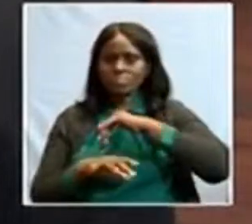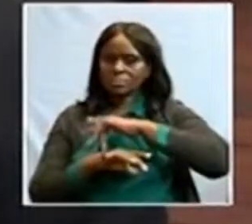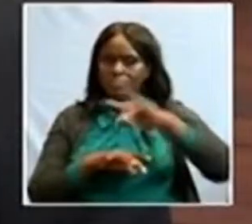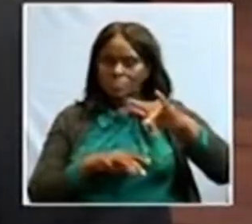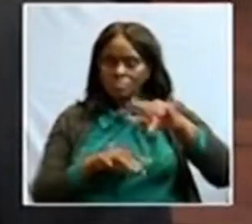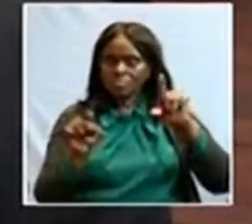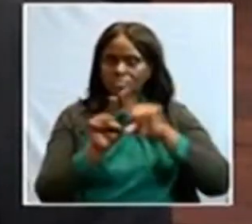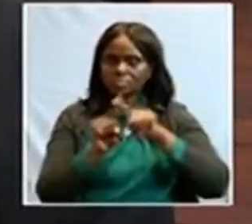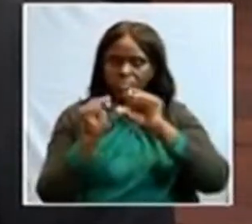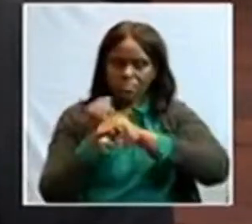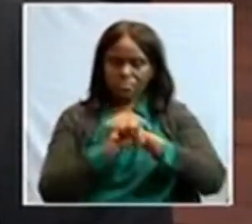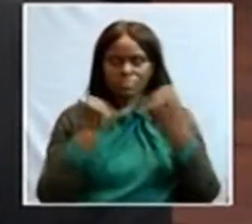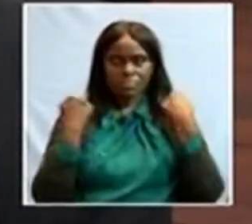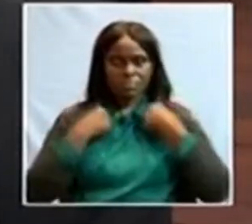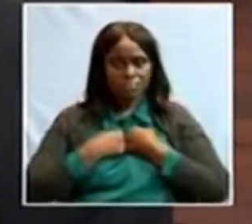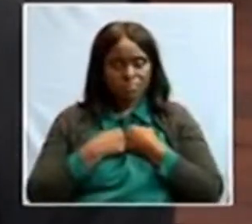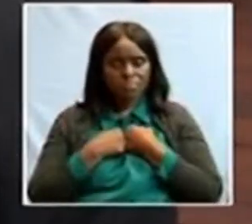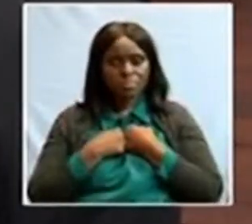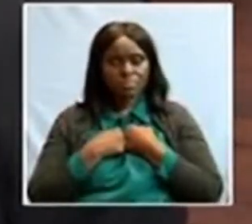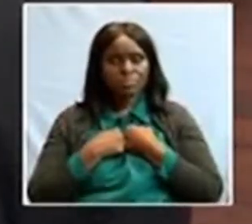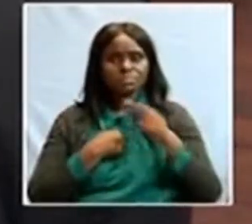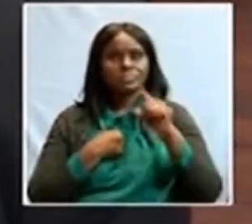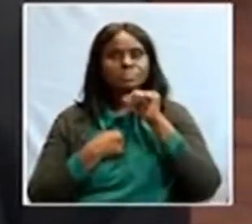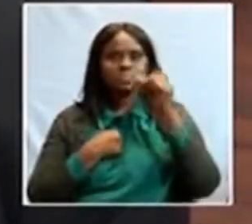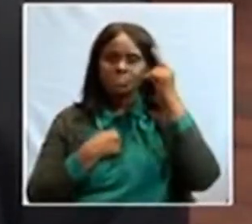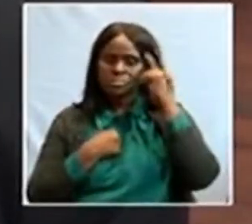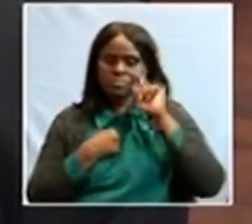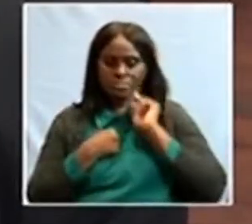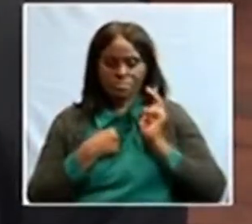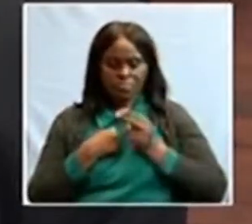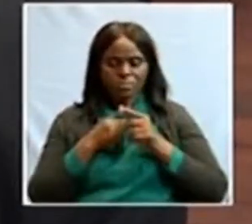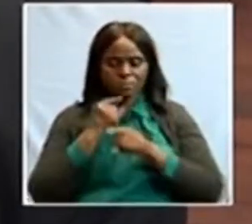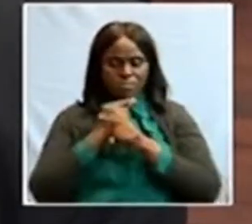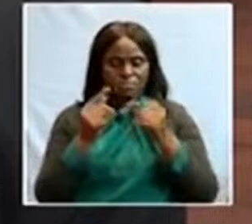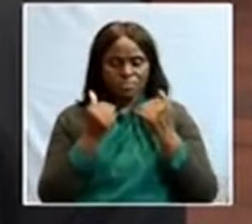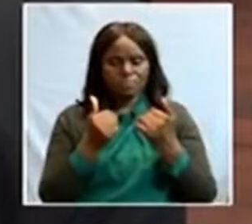the same protective clothes? Don't you think we are just